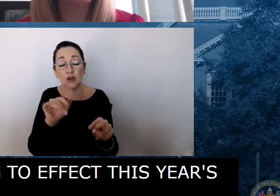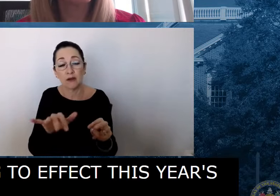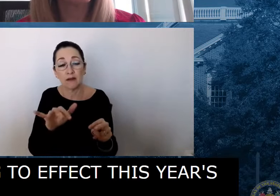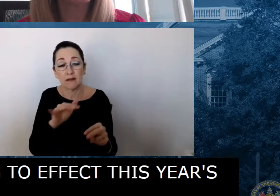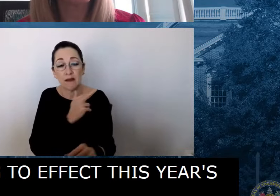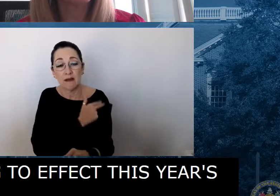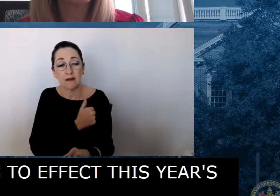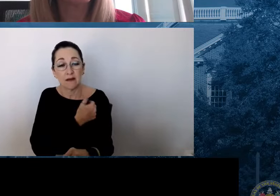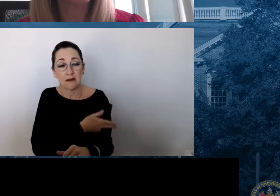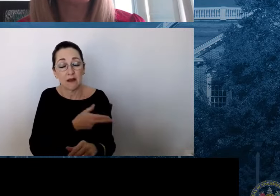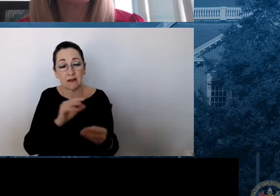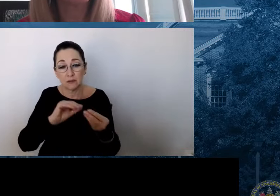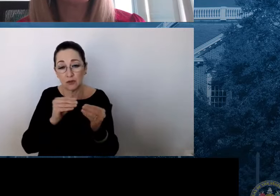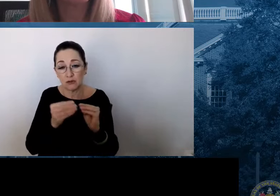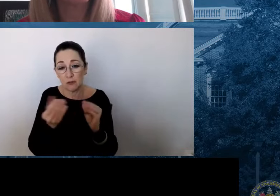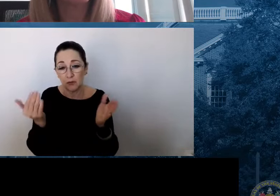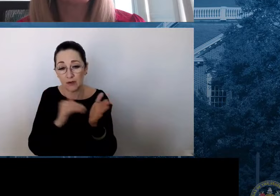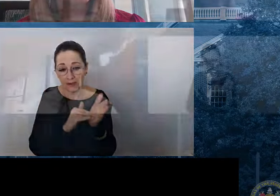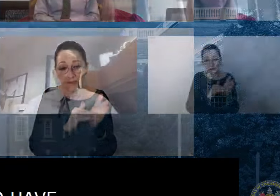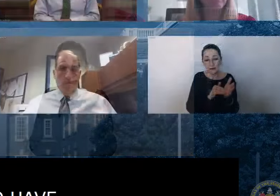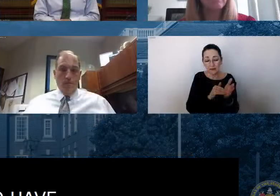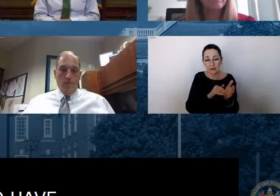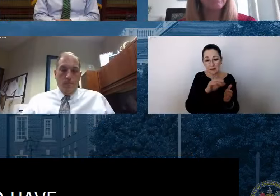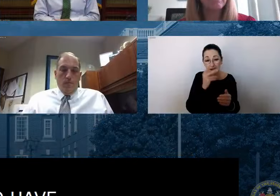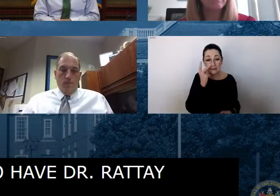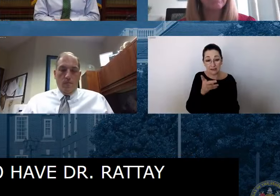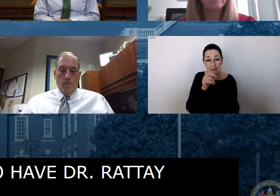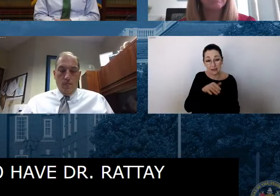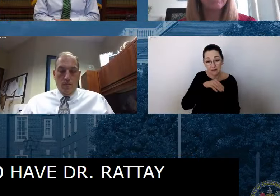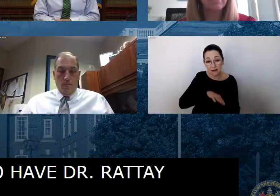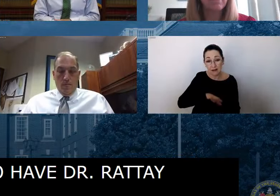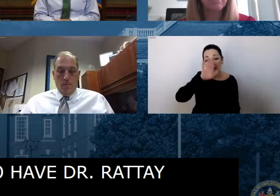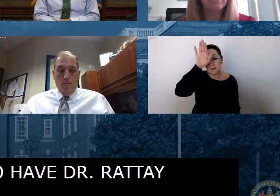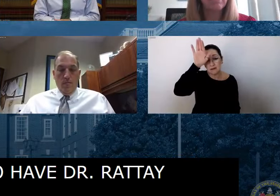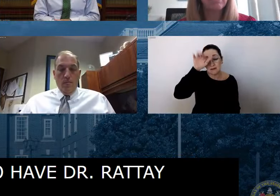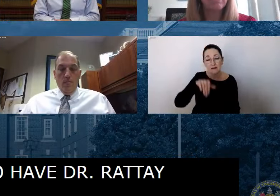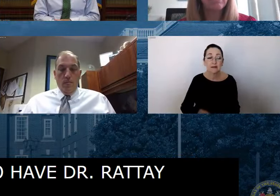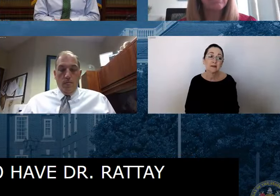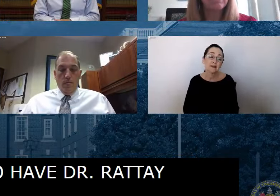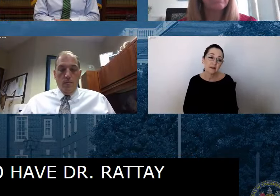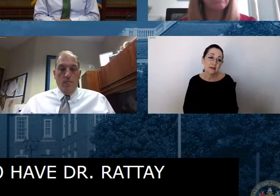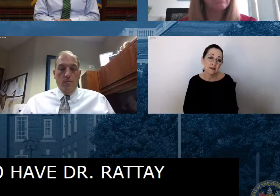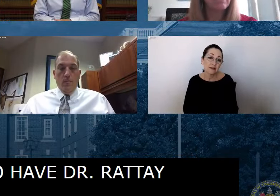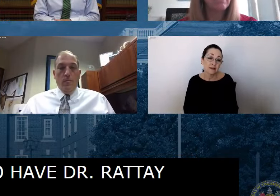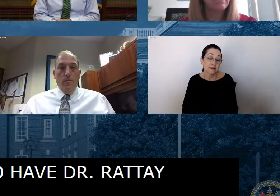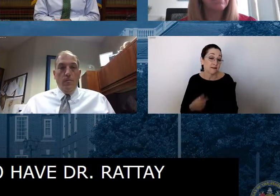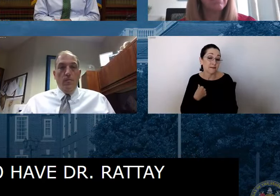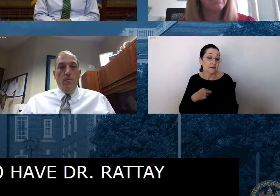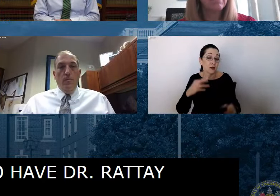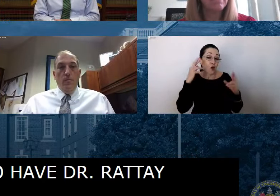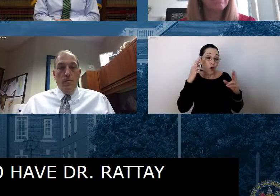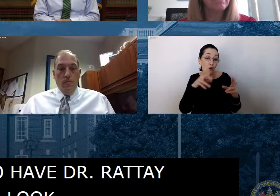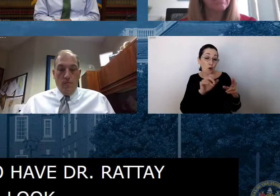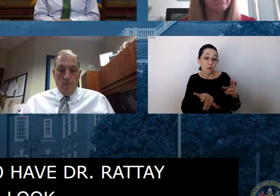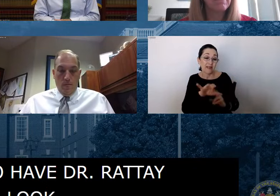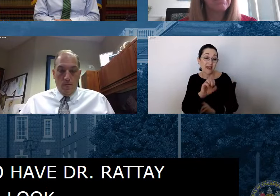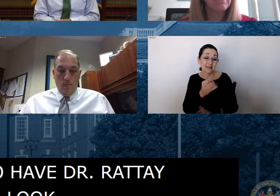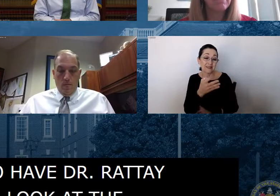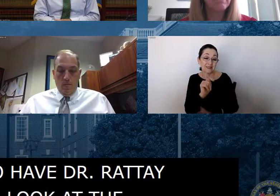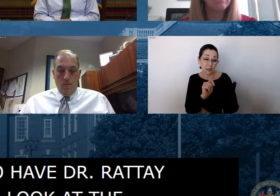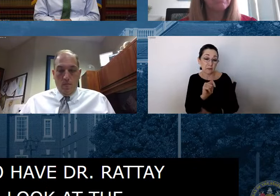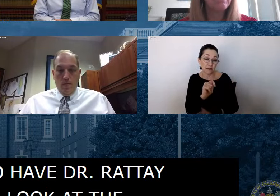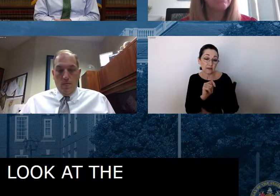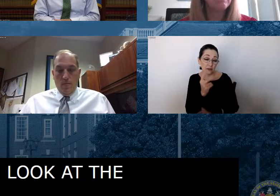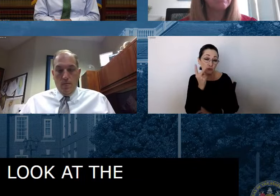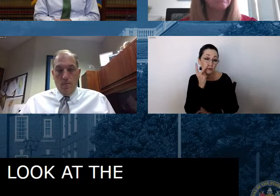graph again and show, that surge. I was hoping that September surge, that little bump that you see there,